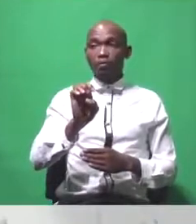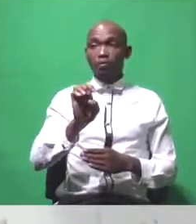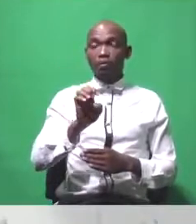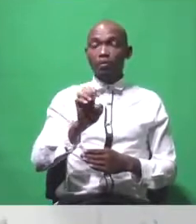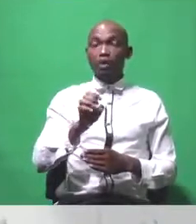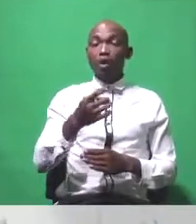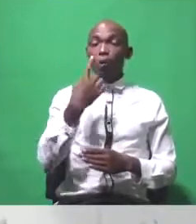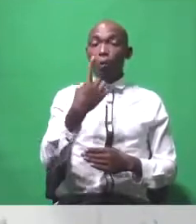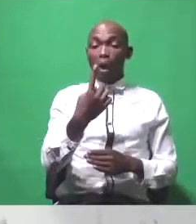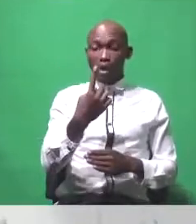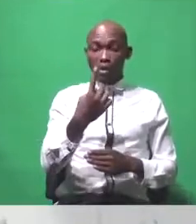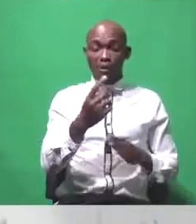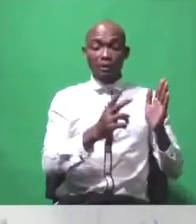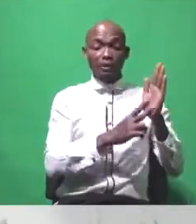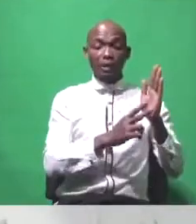to hoe